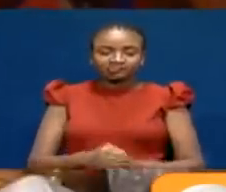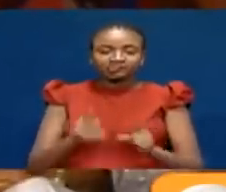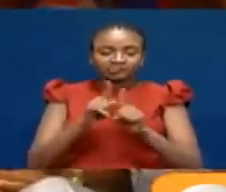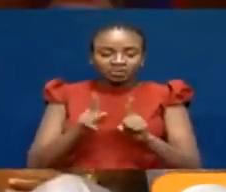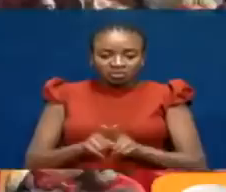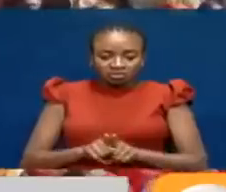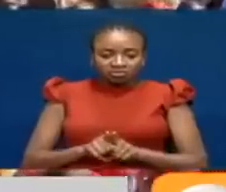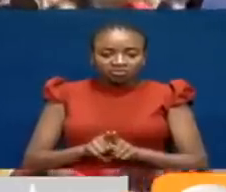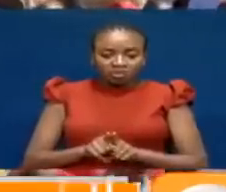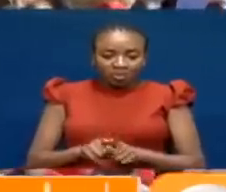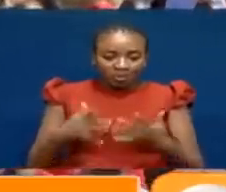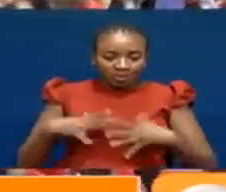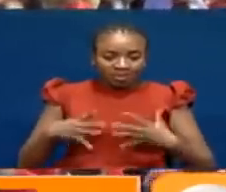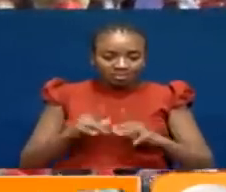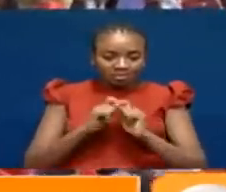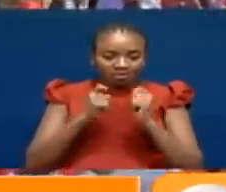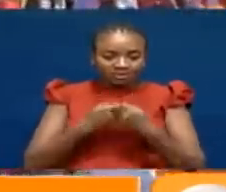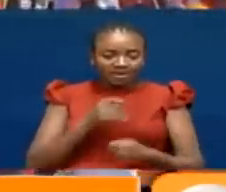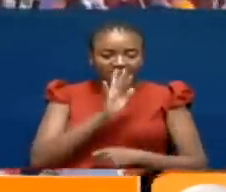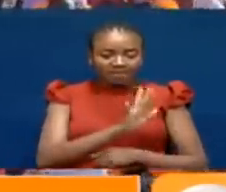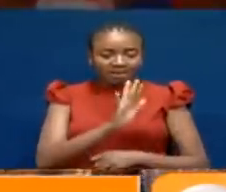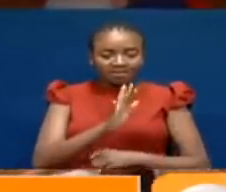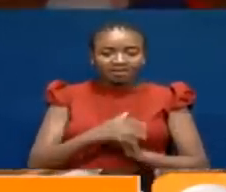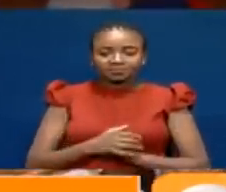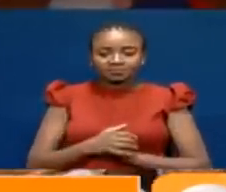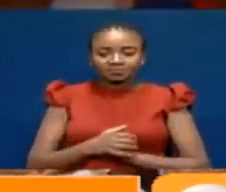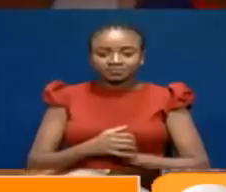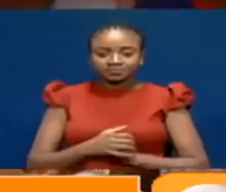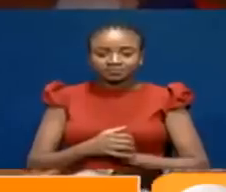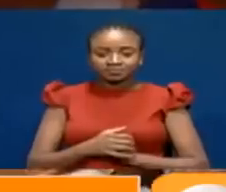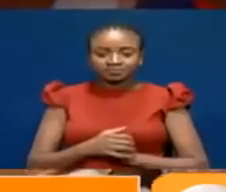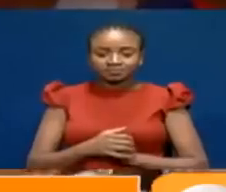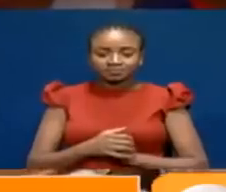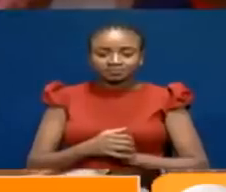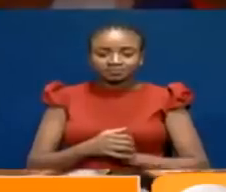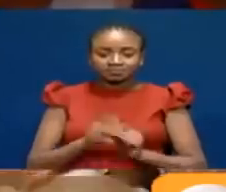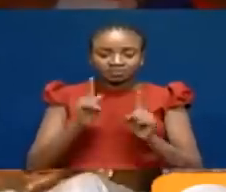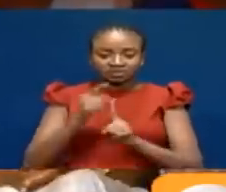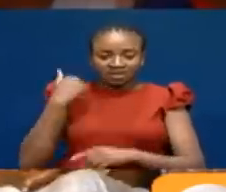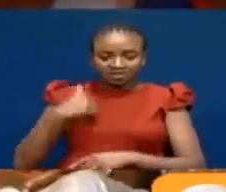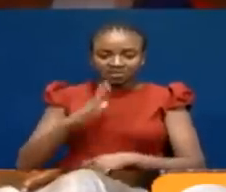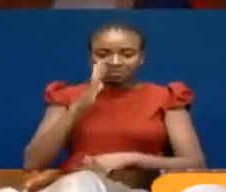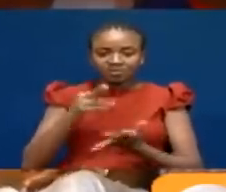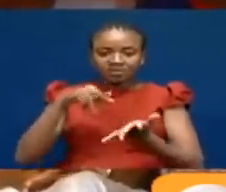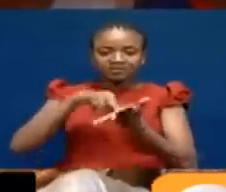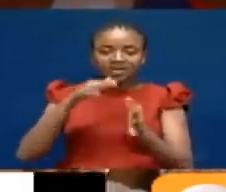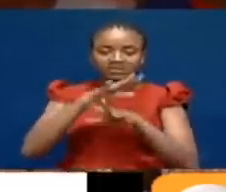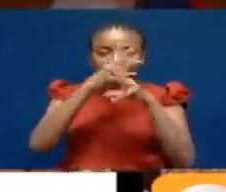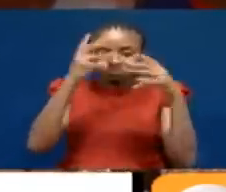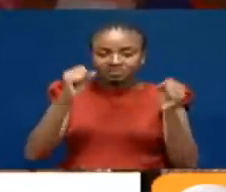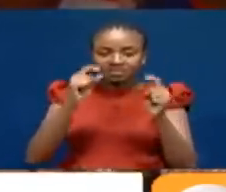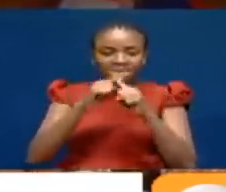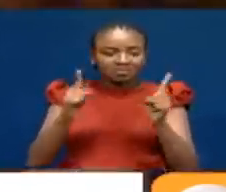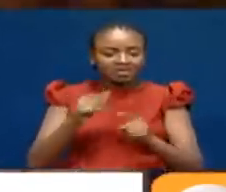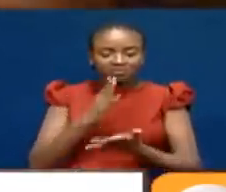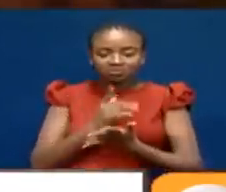kwa watu kama aina ya Rigathi naweza chaguliwa kama deputy president ya Kenya. Hata mimi ningesimama tu deputy president. Nimejuta